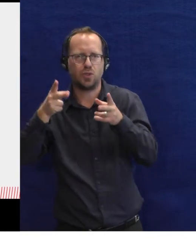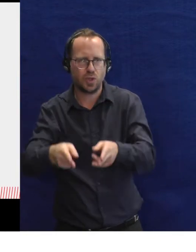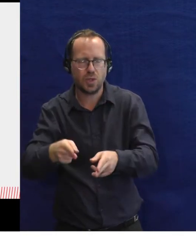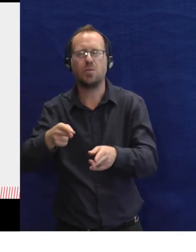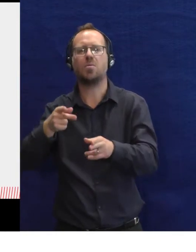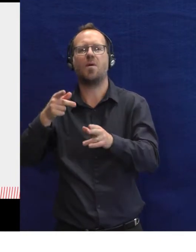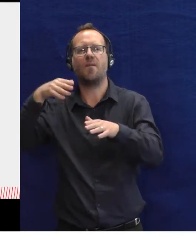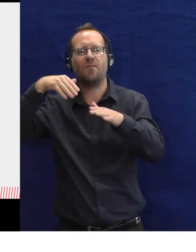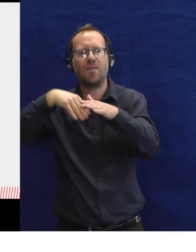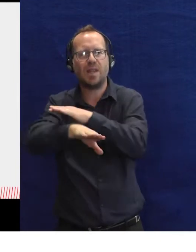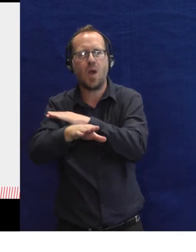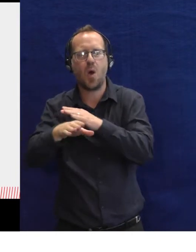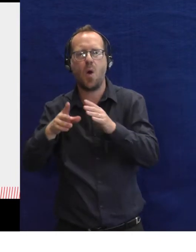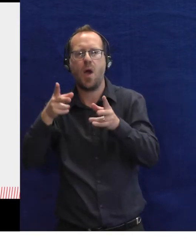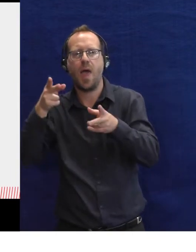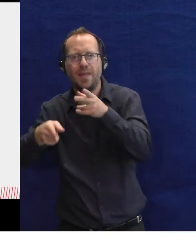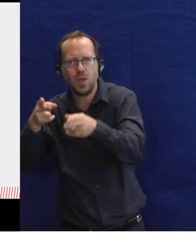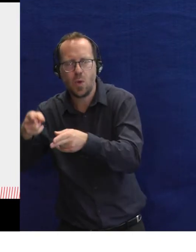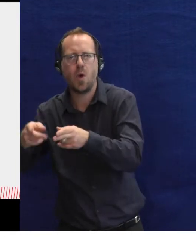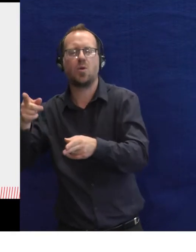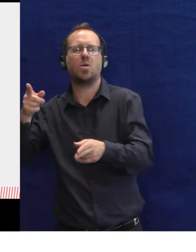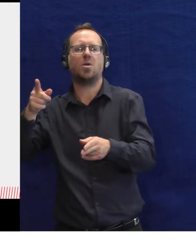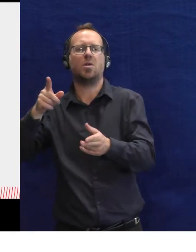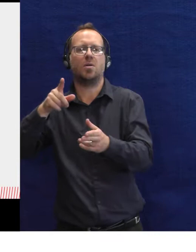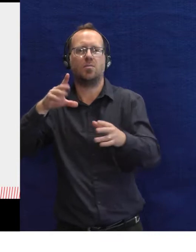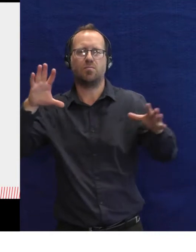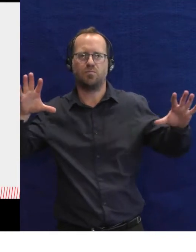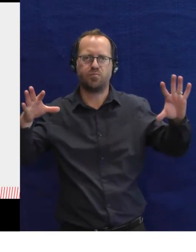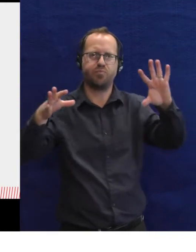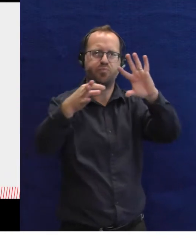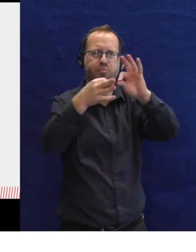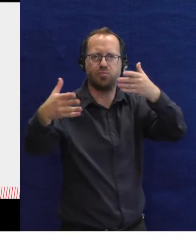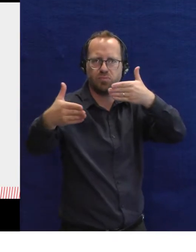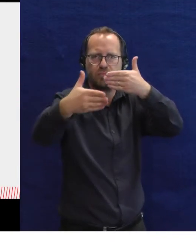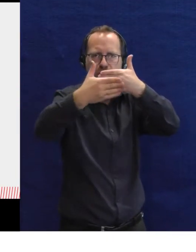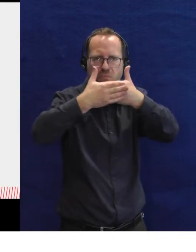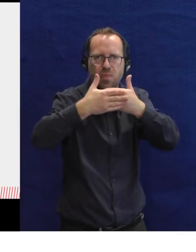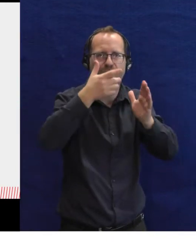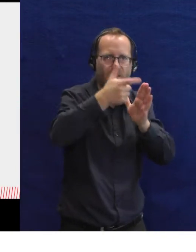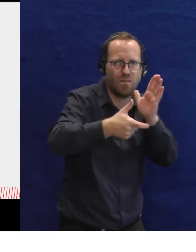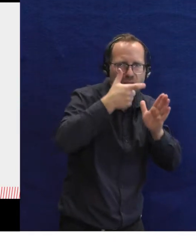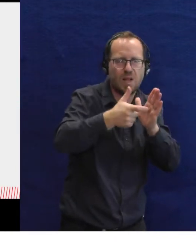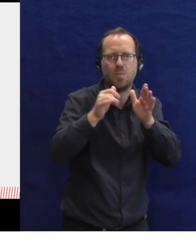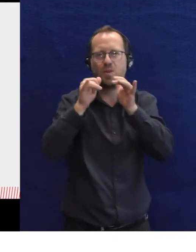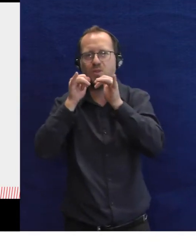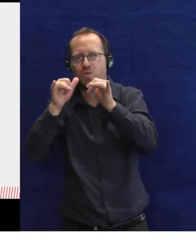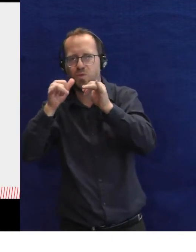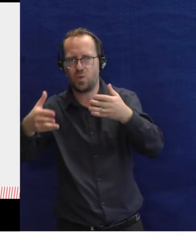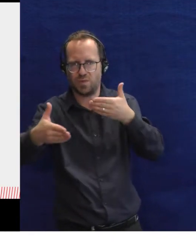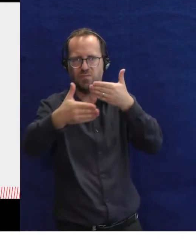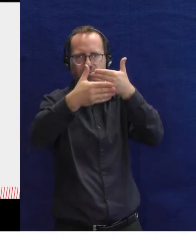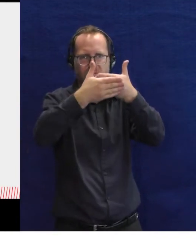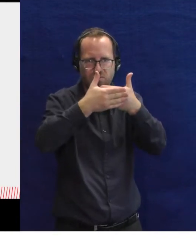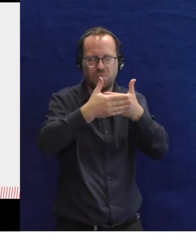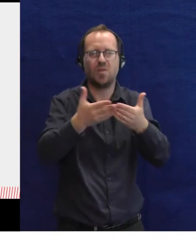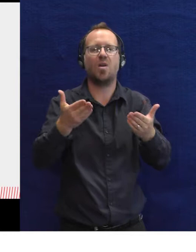send to your video editor, who will create the video editing. Then you're going the testing phase, so where